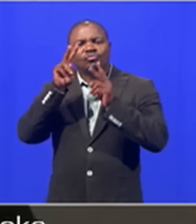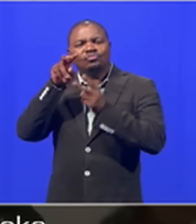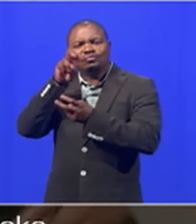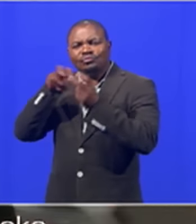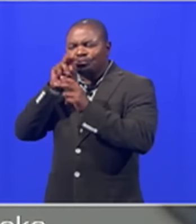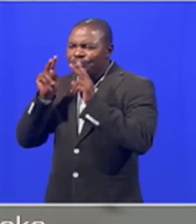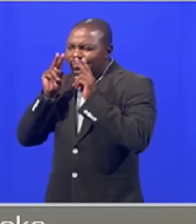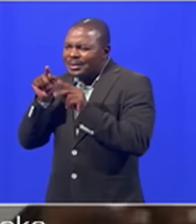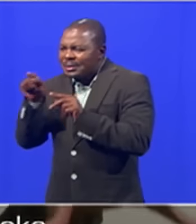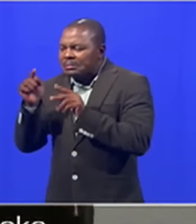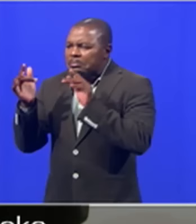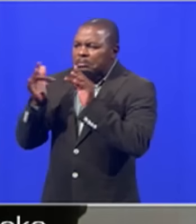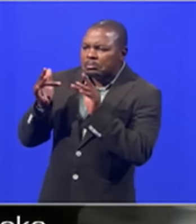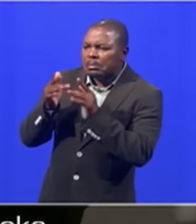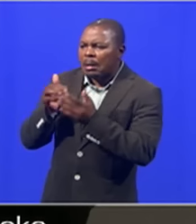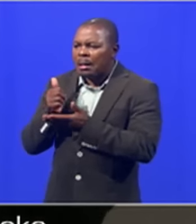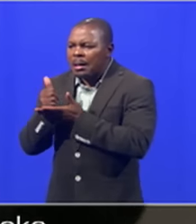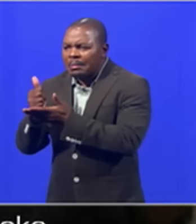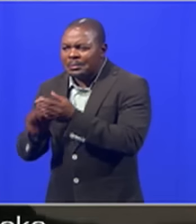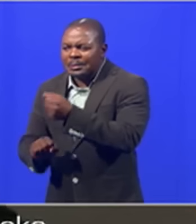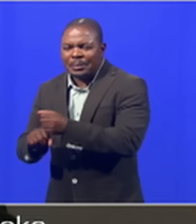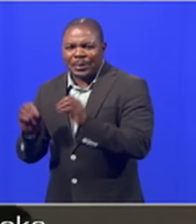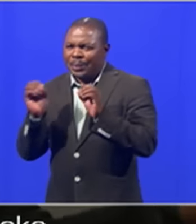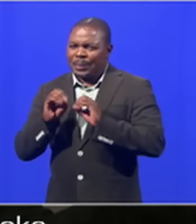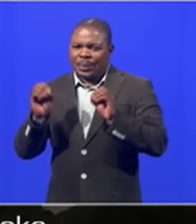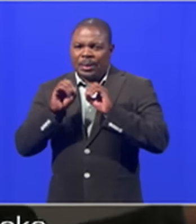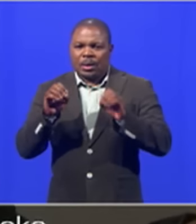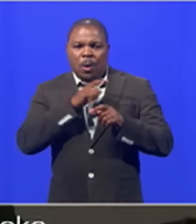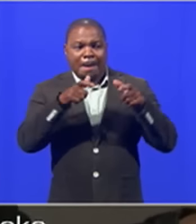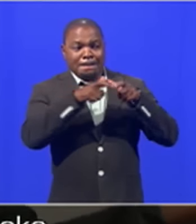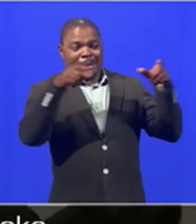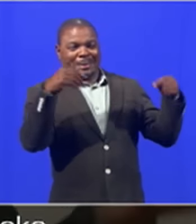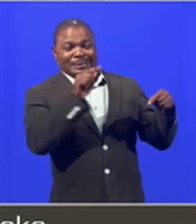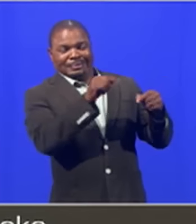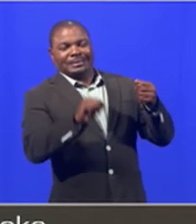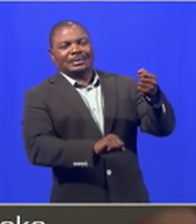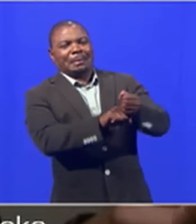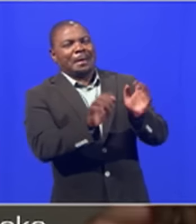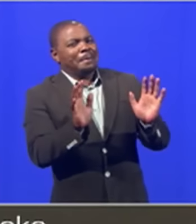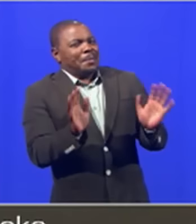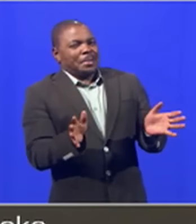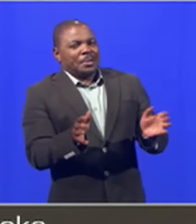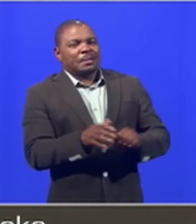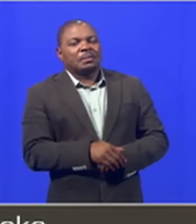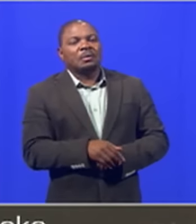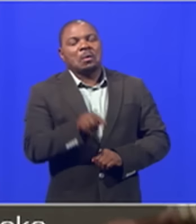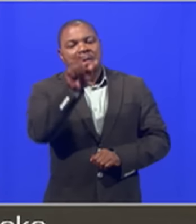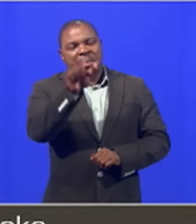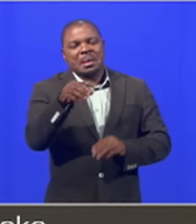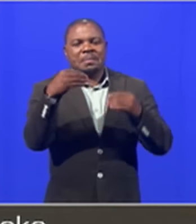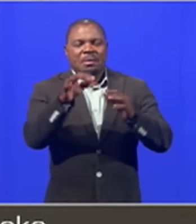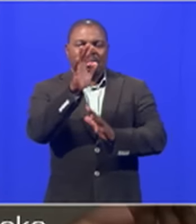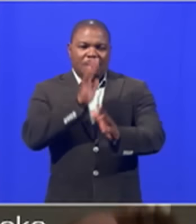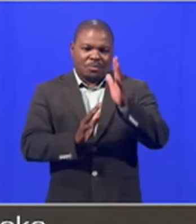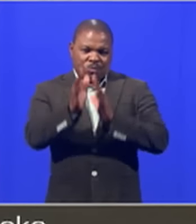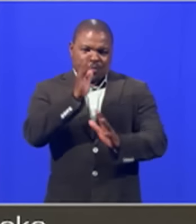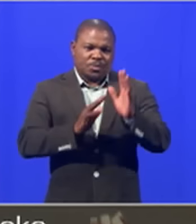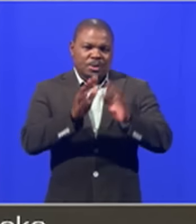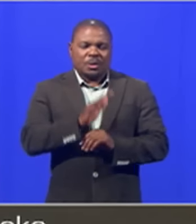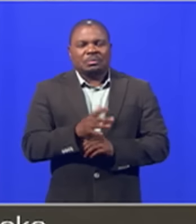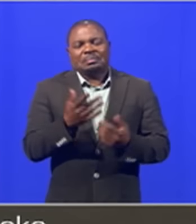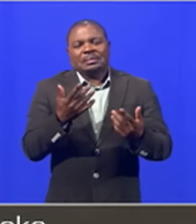thata ka gonne go bonagala thata dikgwebo tse dikgolo so seo ke se sengwe se buiwa ke yo mongwe ba go bipotlana yo